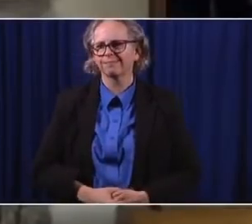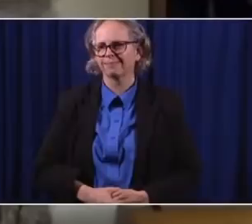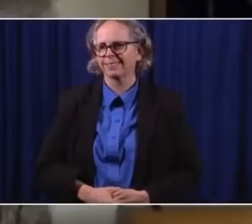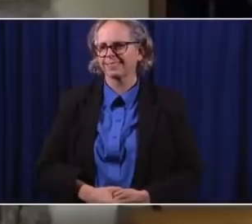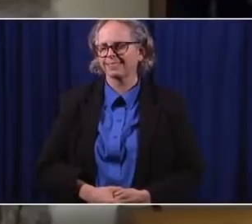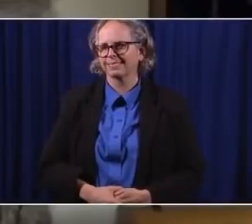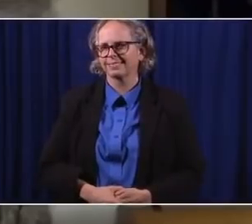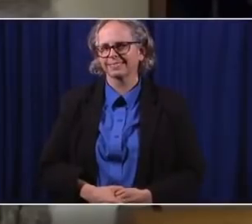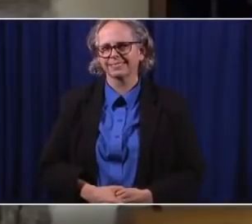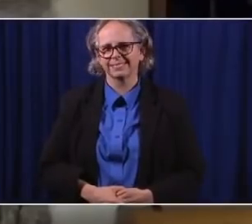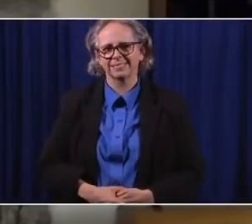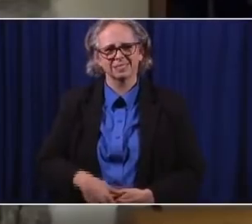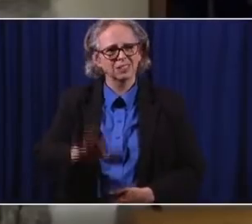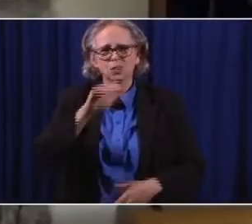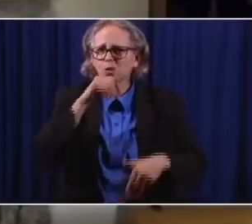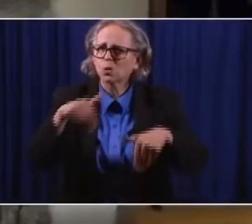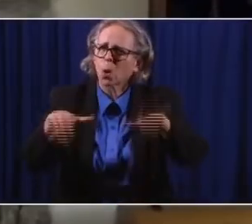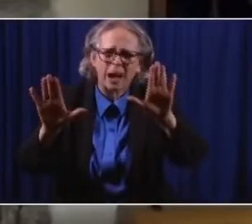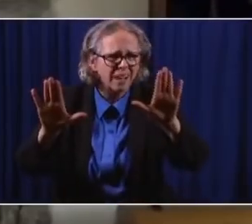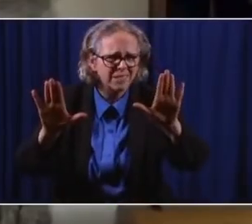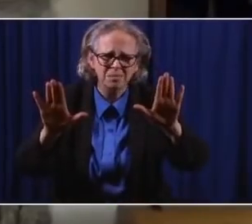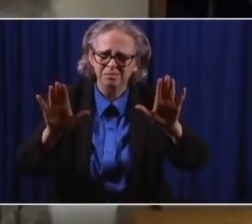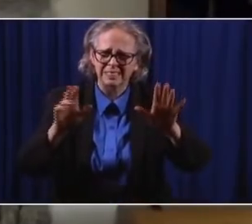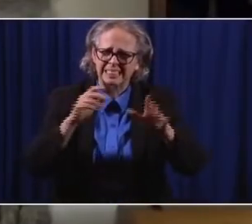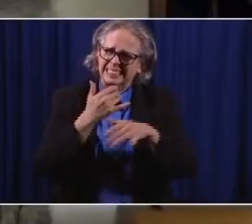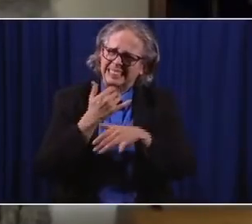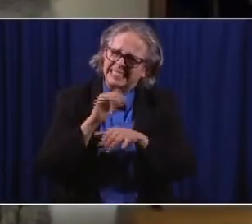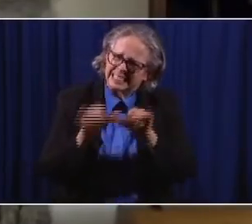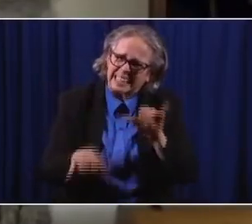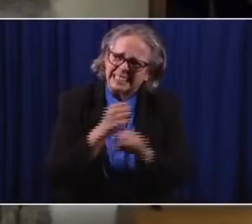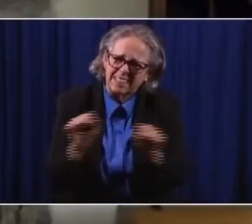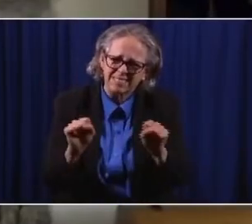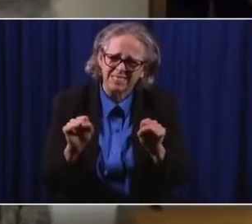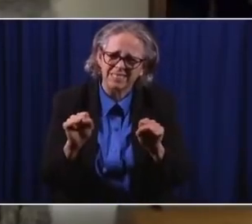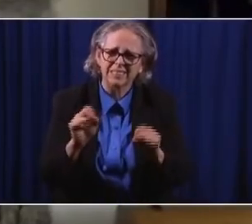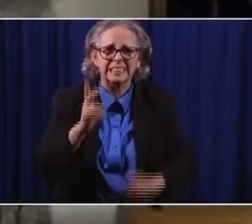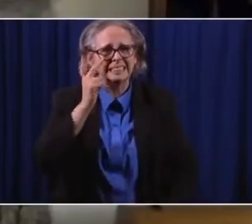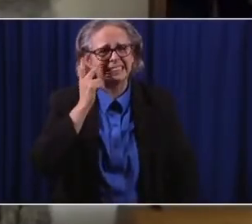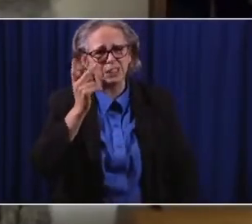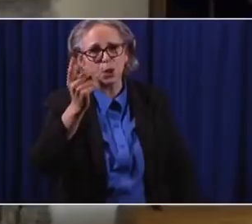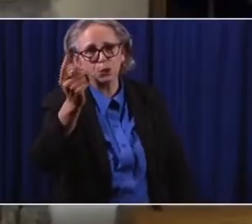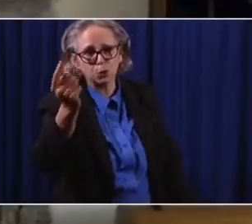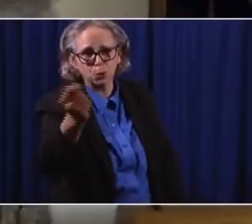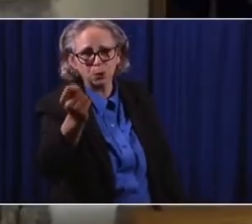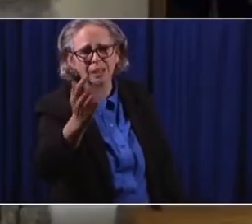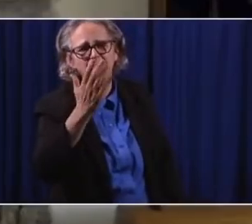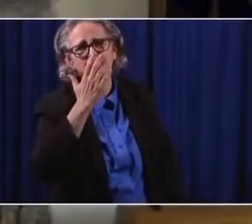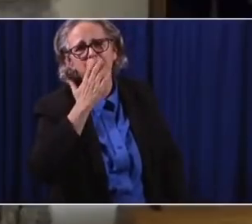Don't let up. Stay safe. We'll see you all on Tuesday. Thank you very much.